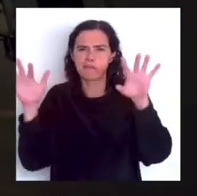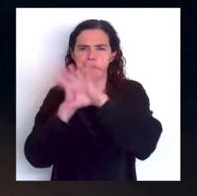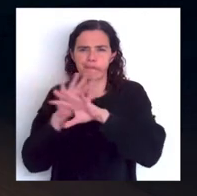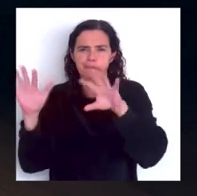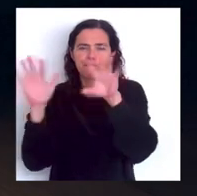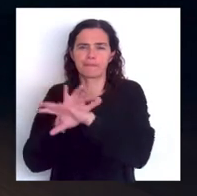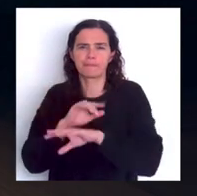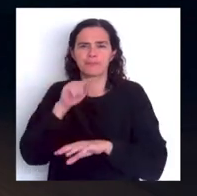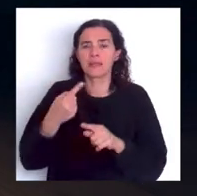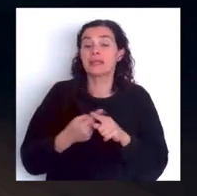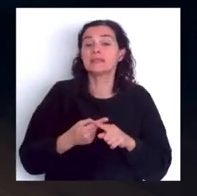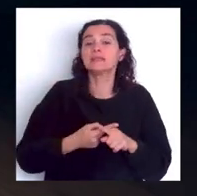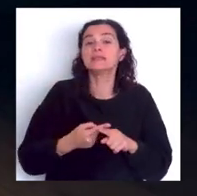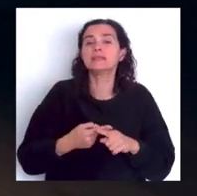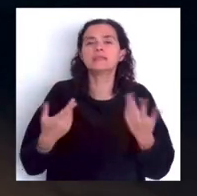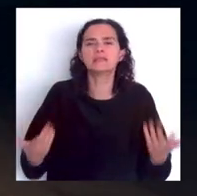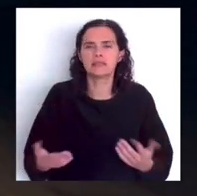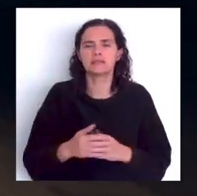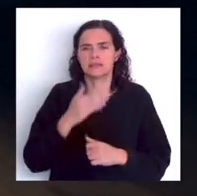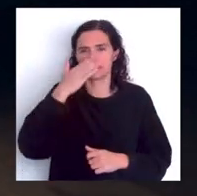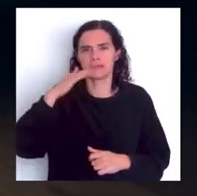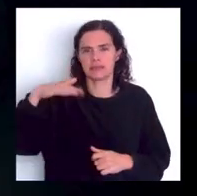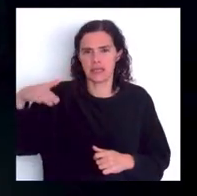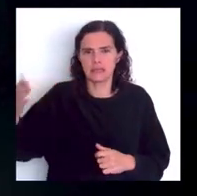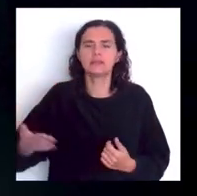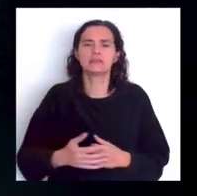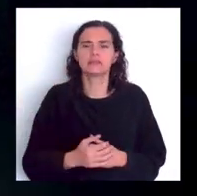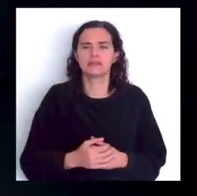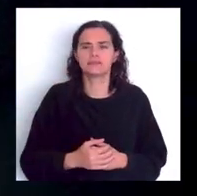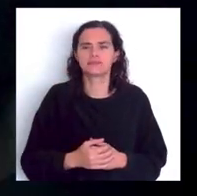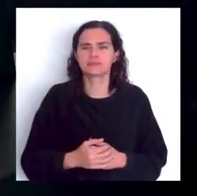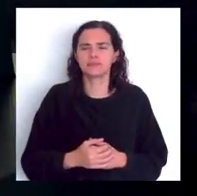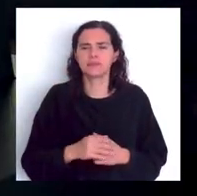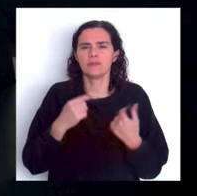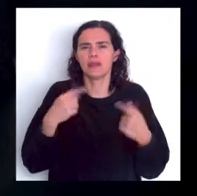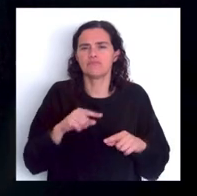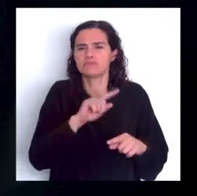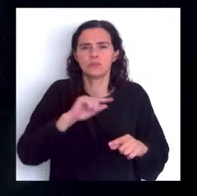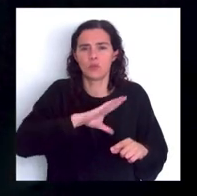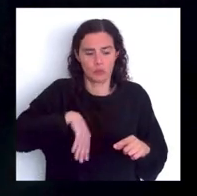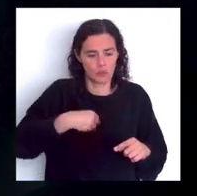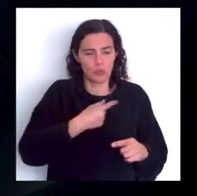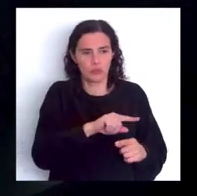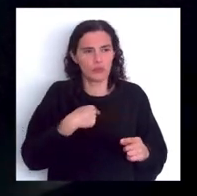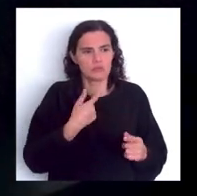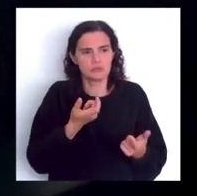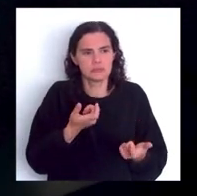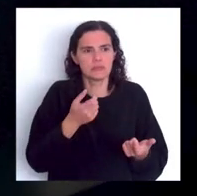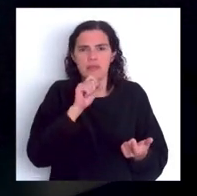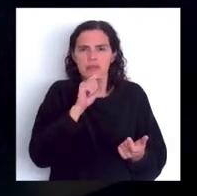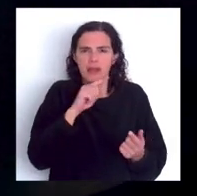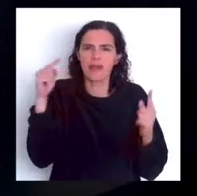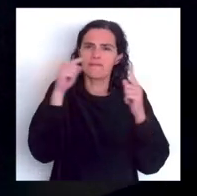distortion of time, this interest in the science of optic,